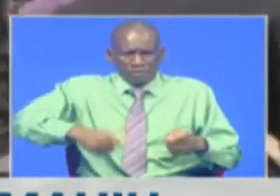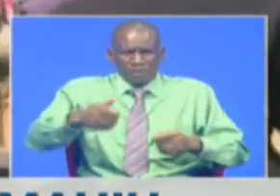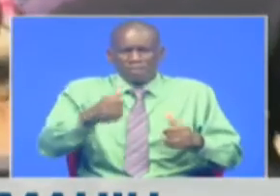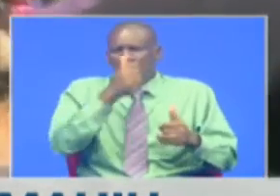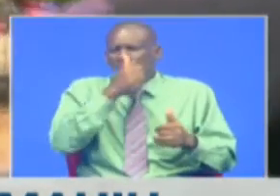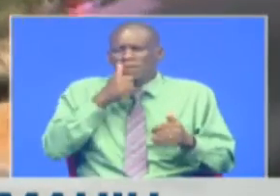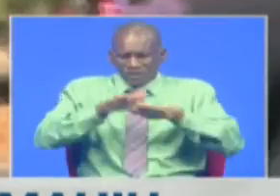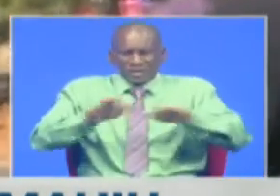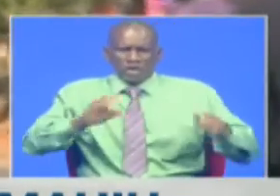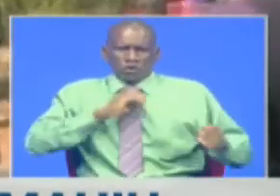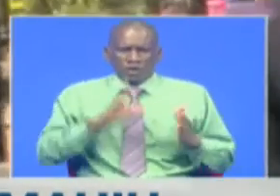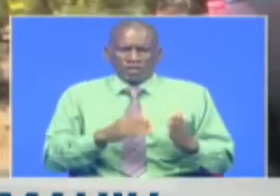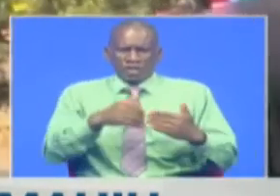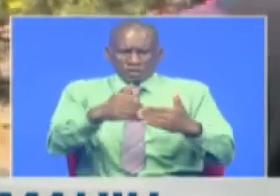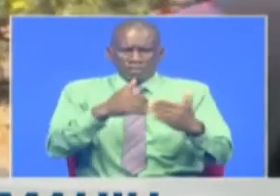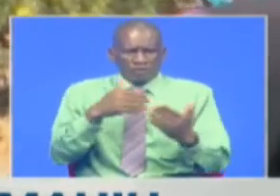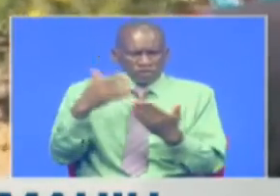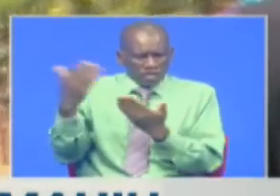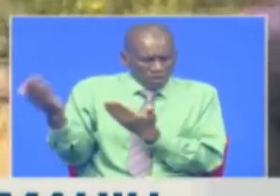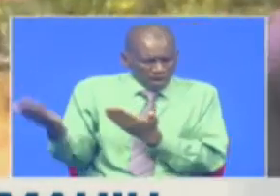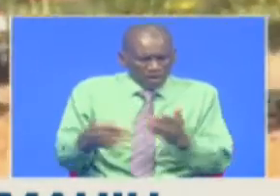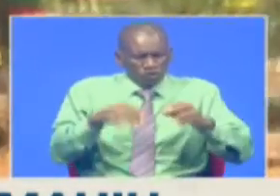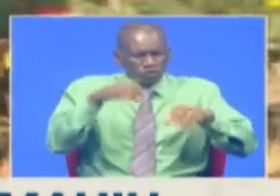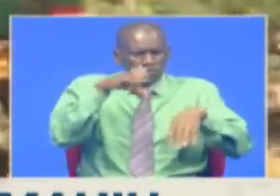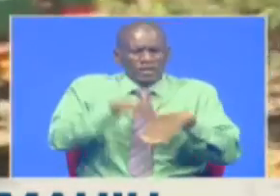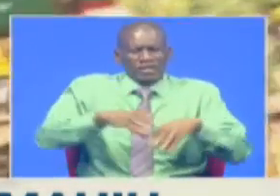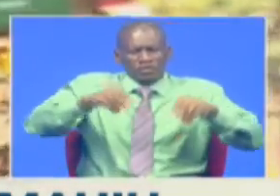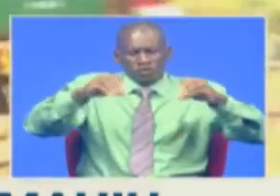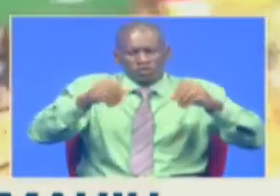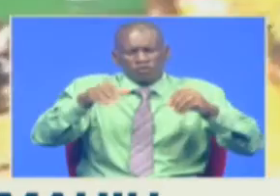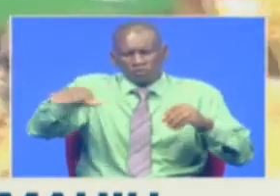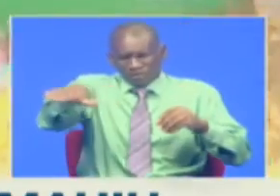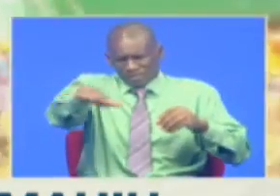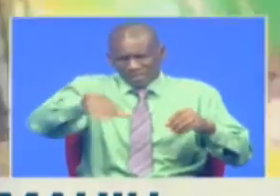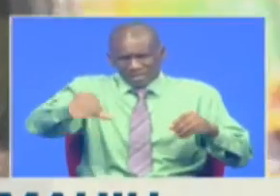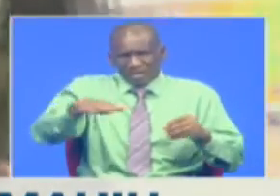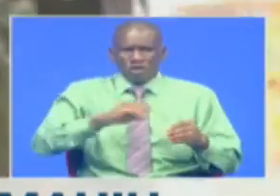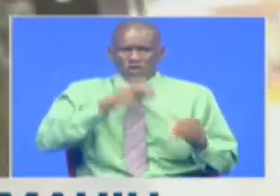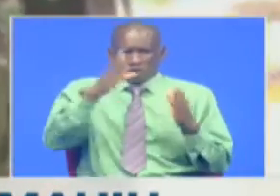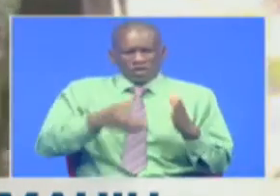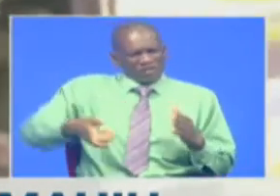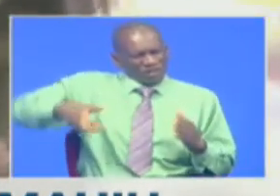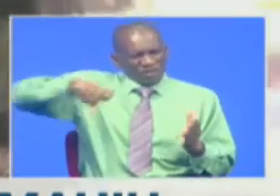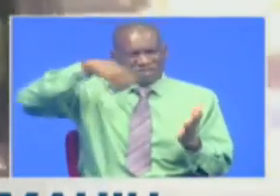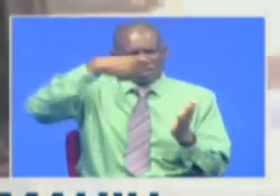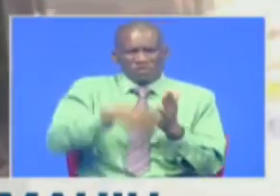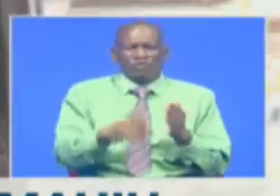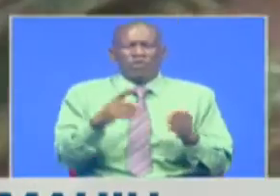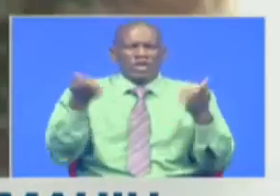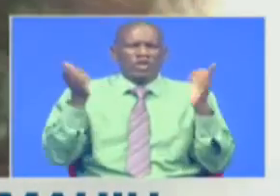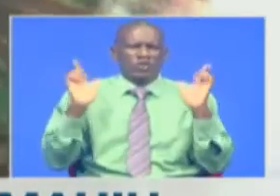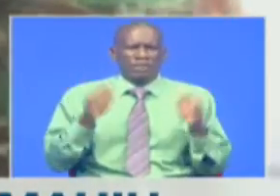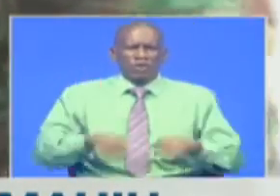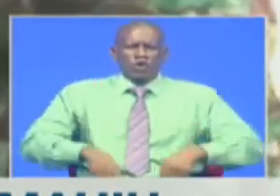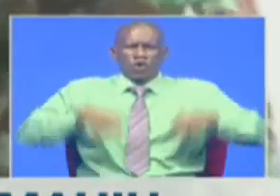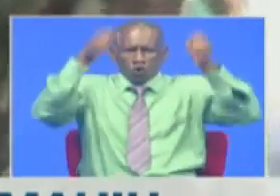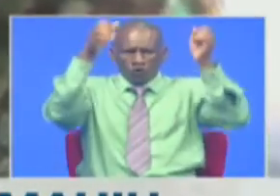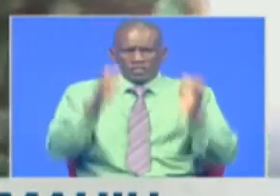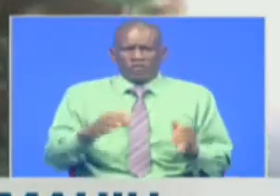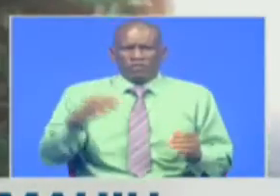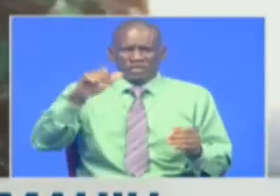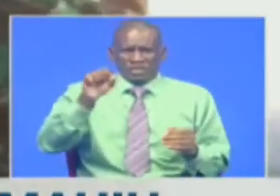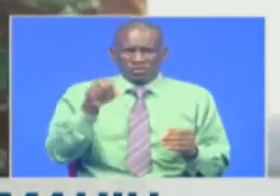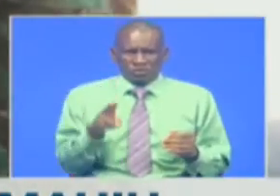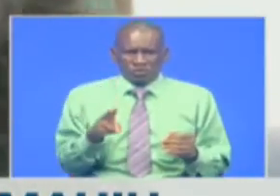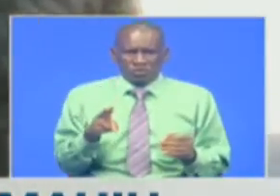owners before they're allowed to scoop sand from the Kedong ranch, whose owners had increased the rate per lorry. Officers from the General Service Unit,